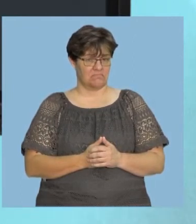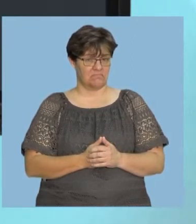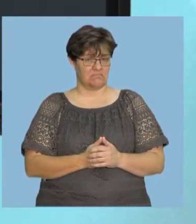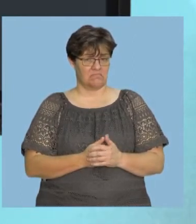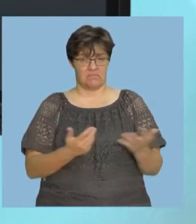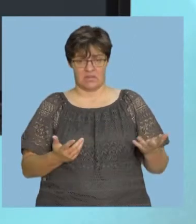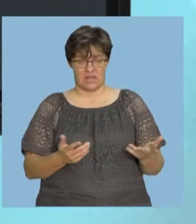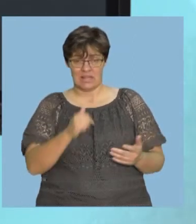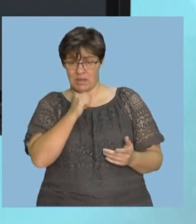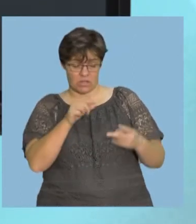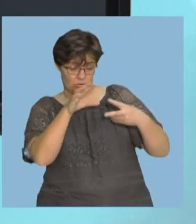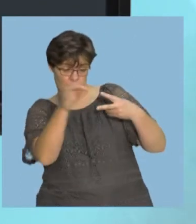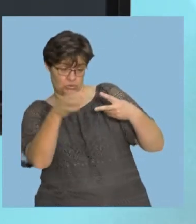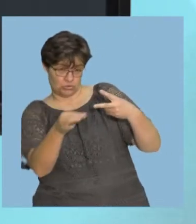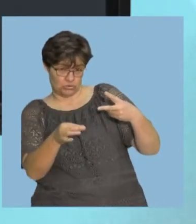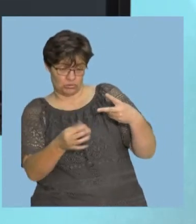it doesn't matter which one I choose?